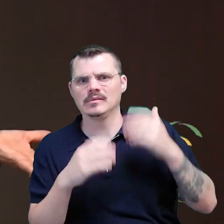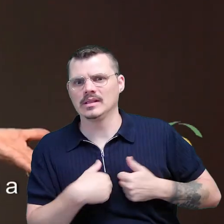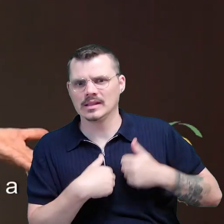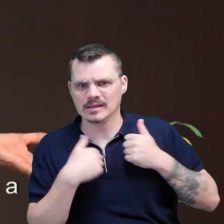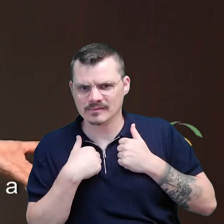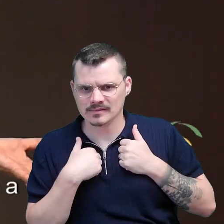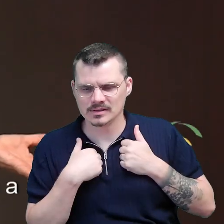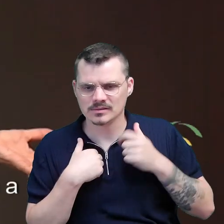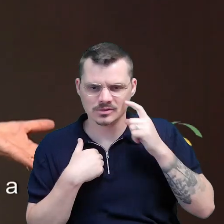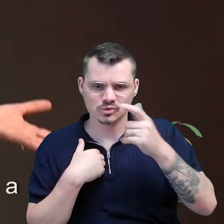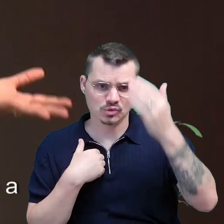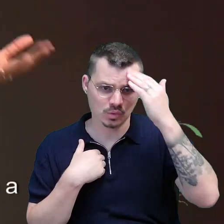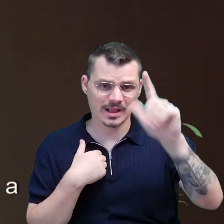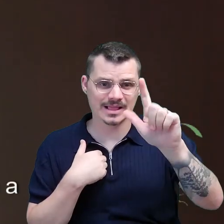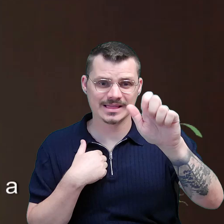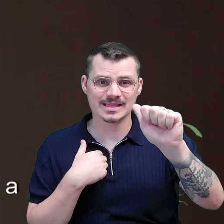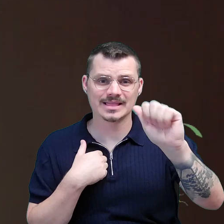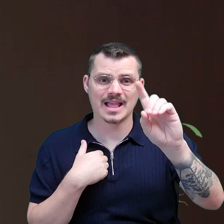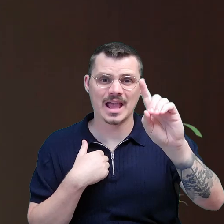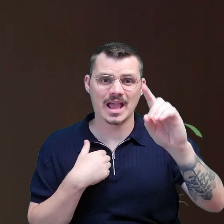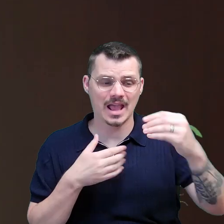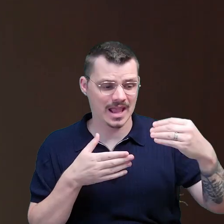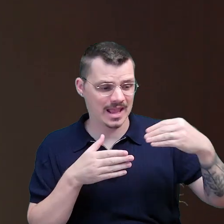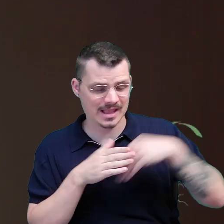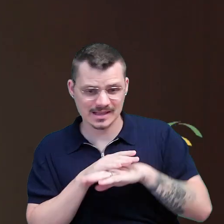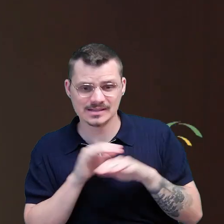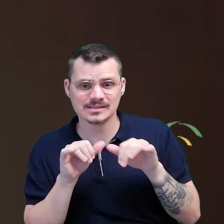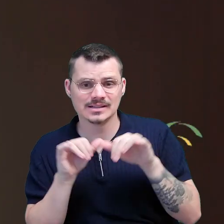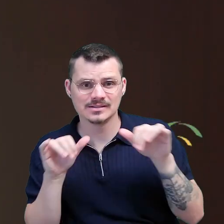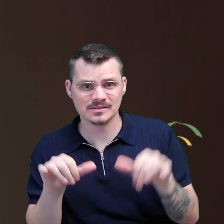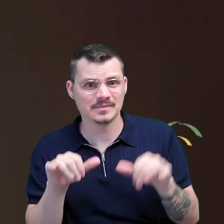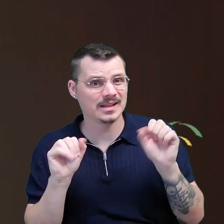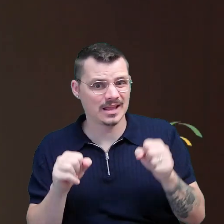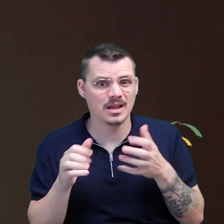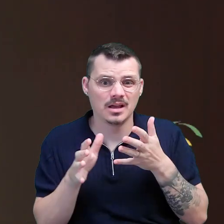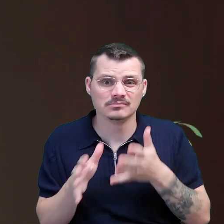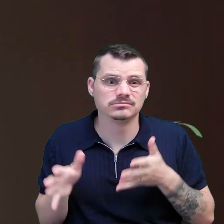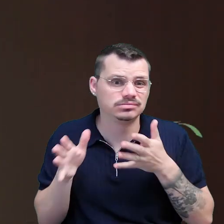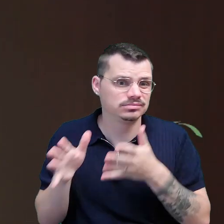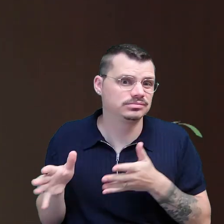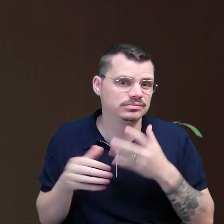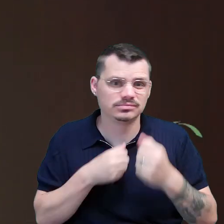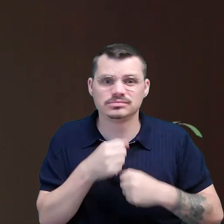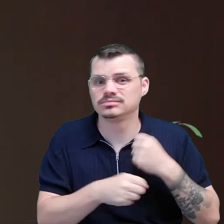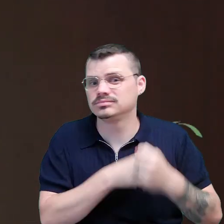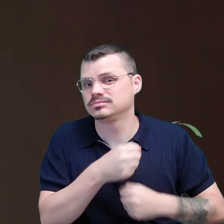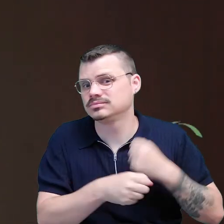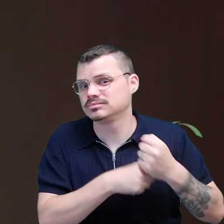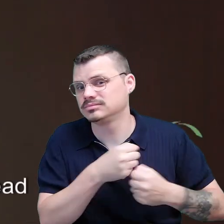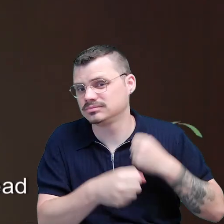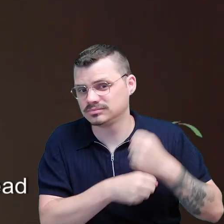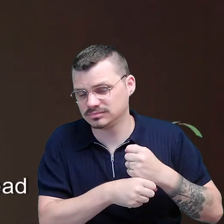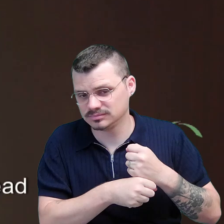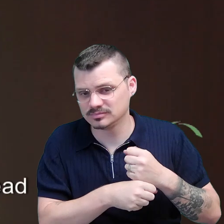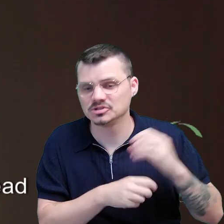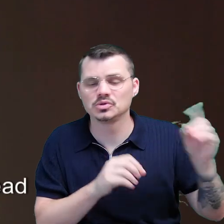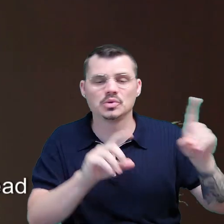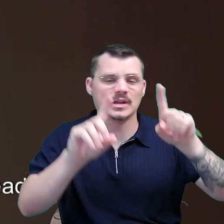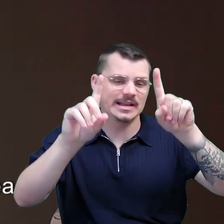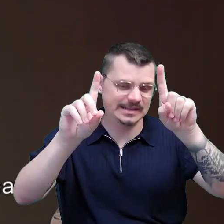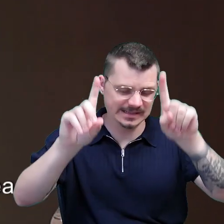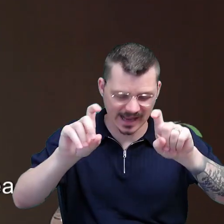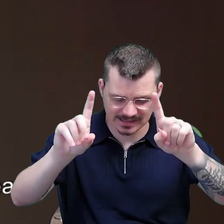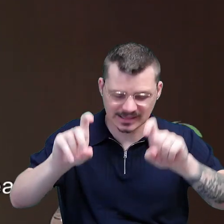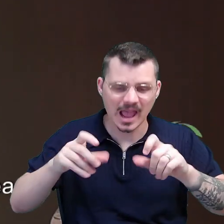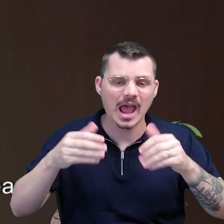had lived in, because, as you know, once lead gets in a person's system, it can stick there for years and years and years. So he was